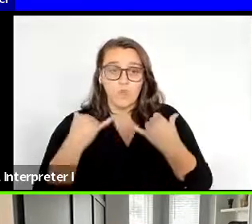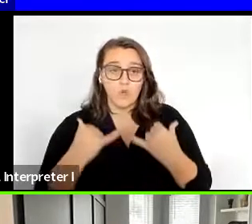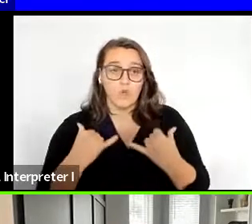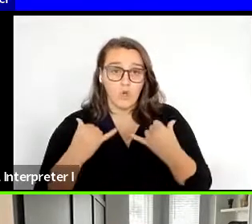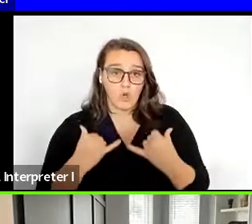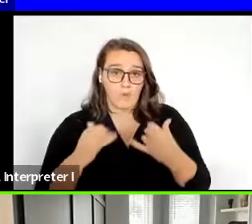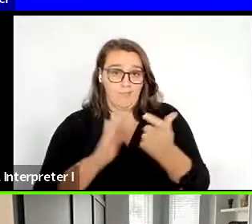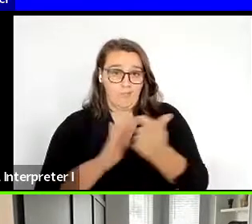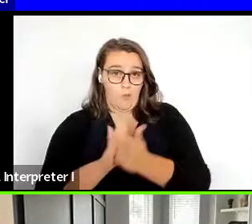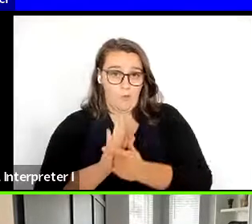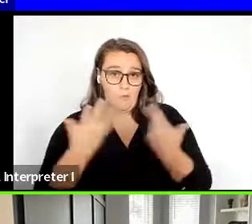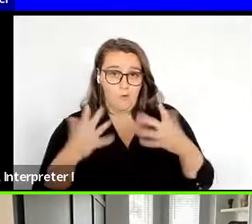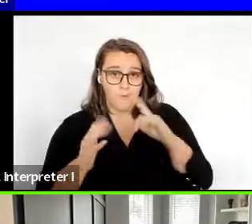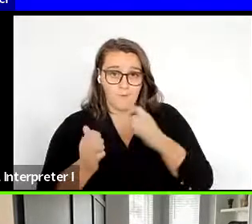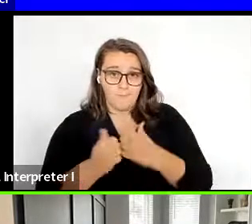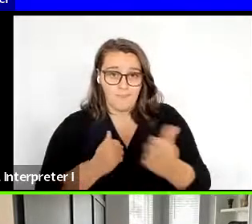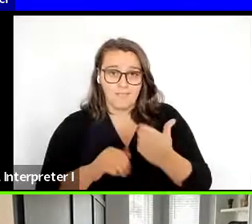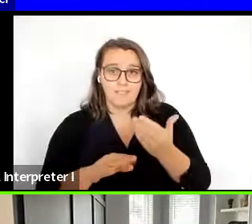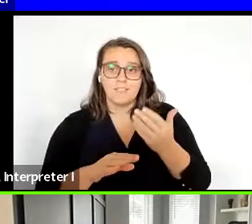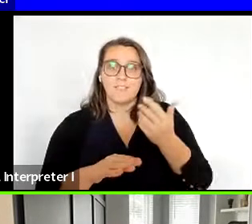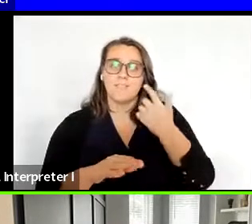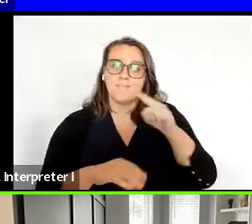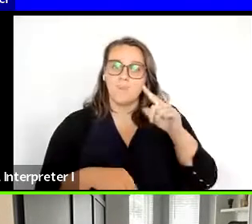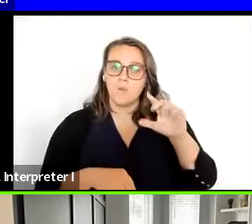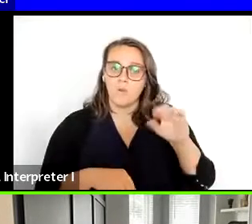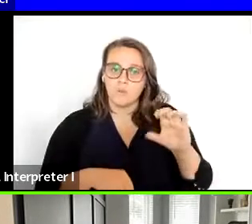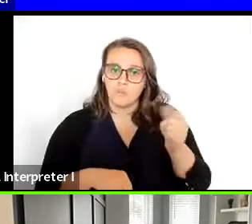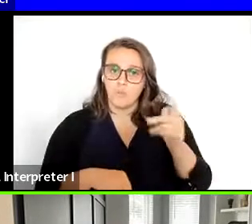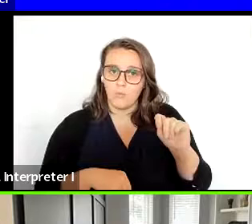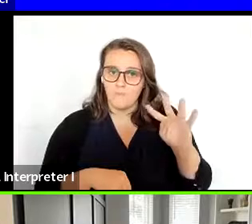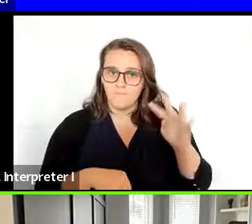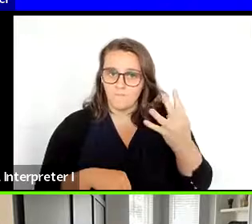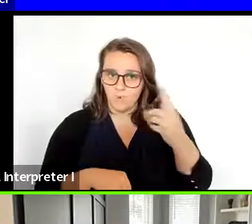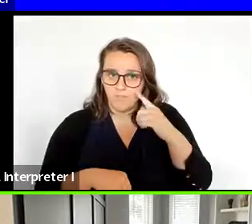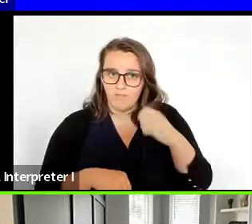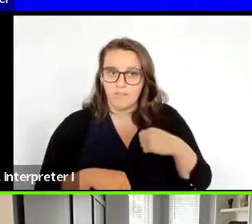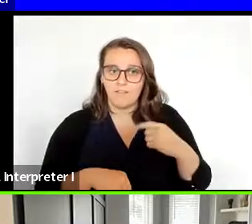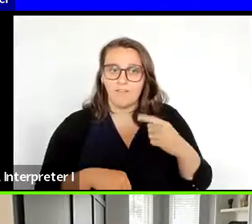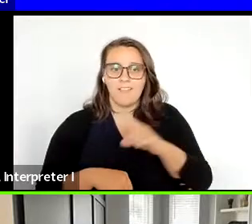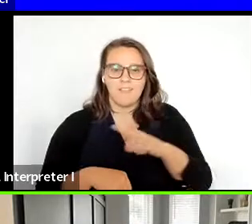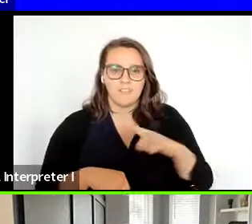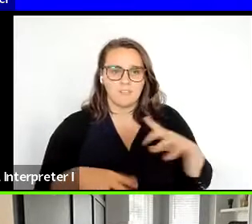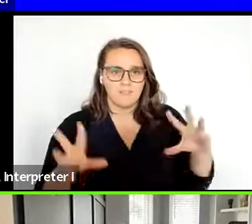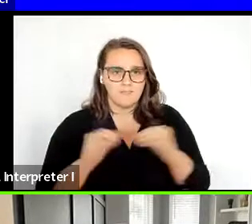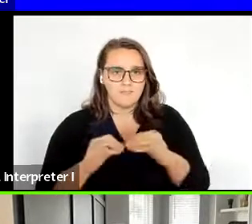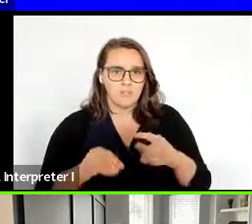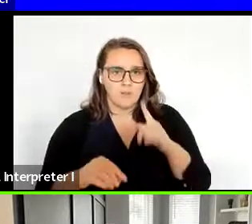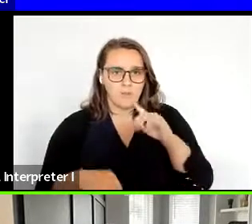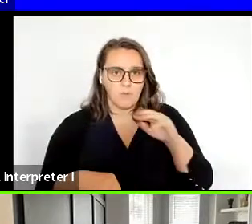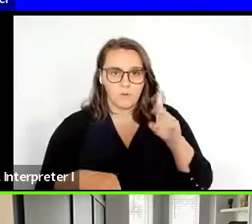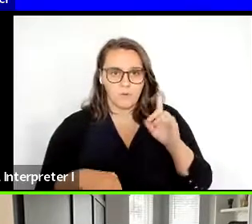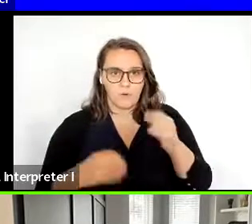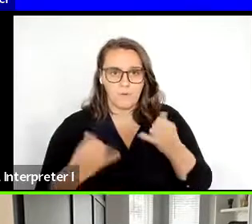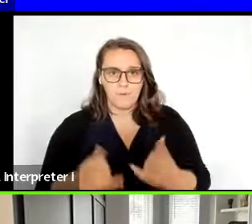in time for our October 4th legislative session. So I'm going to withdraw the measures at this time.